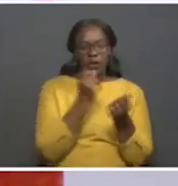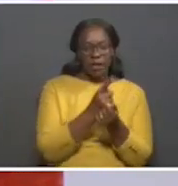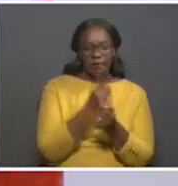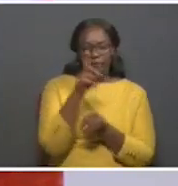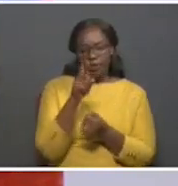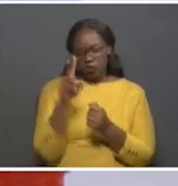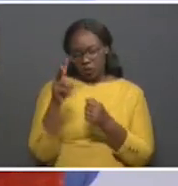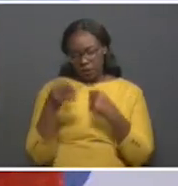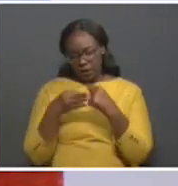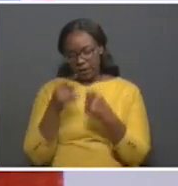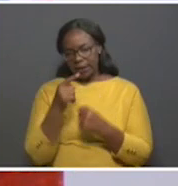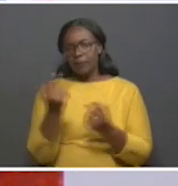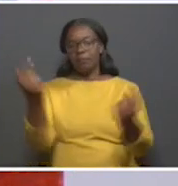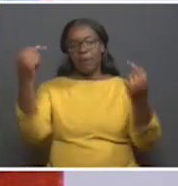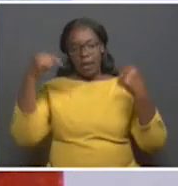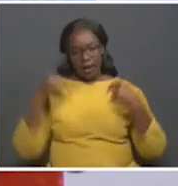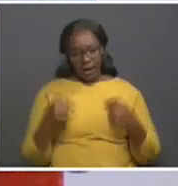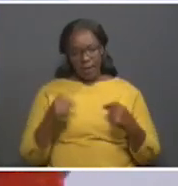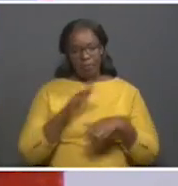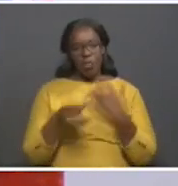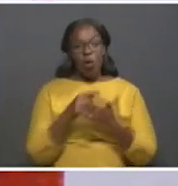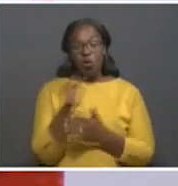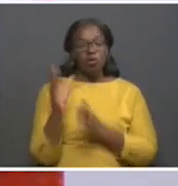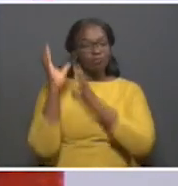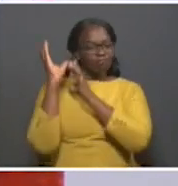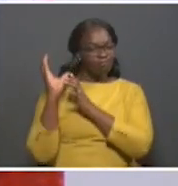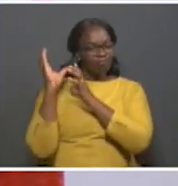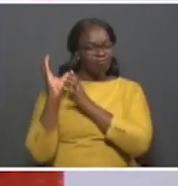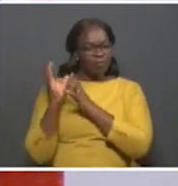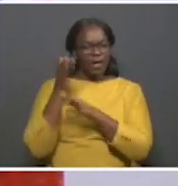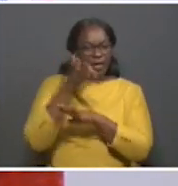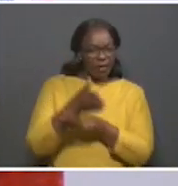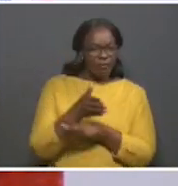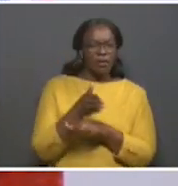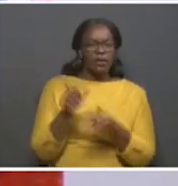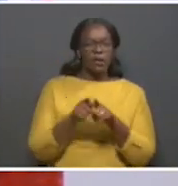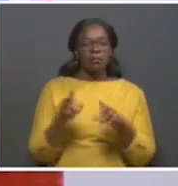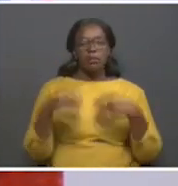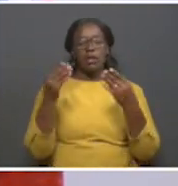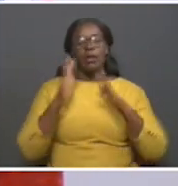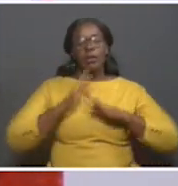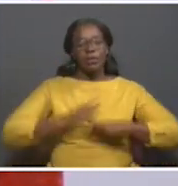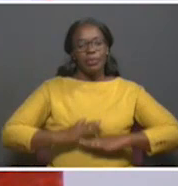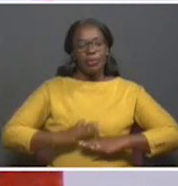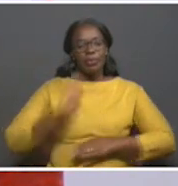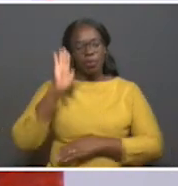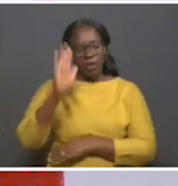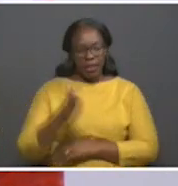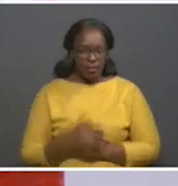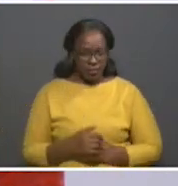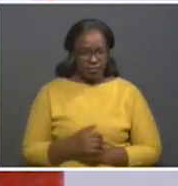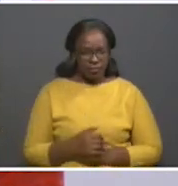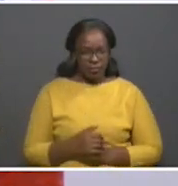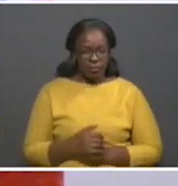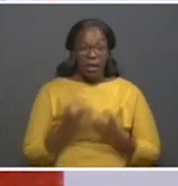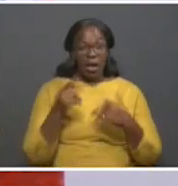says, come unto me, all ye that are heavy laden, and I will give you rest. Brethren, it is